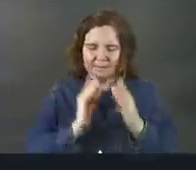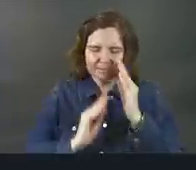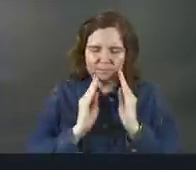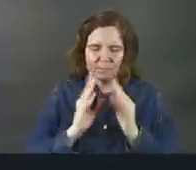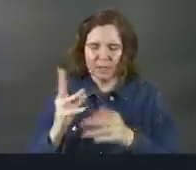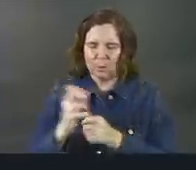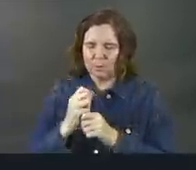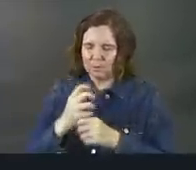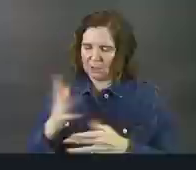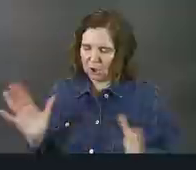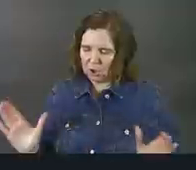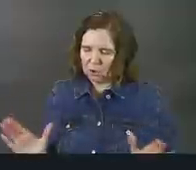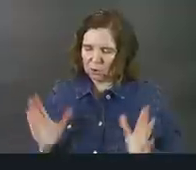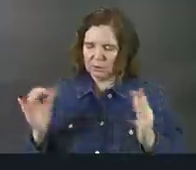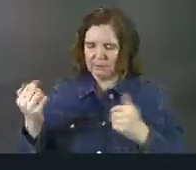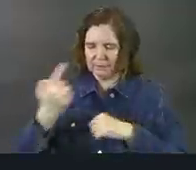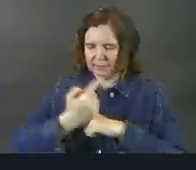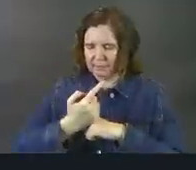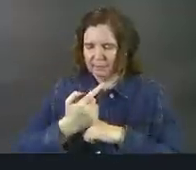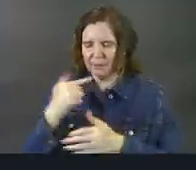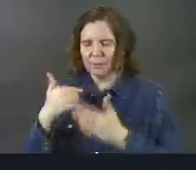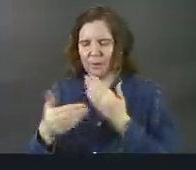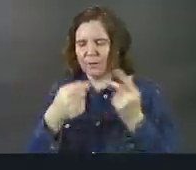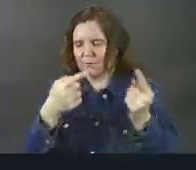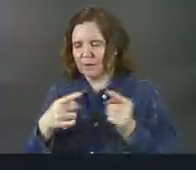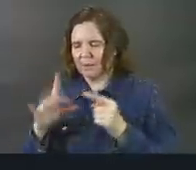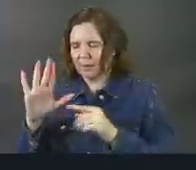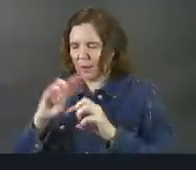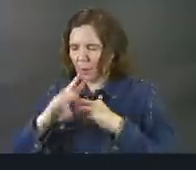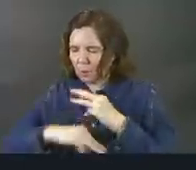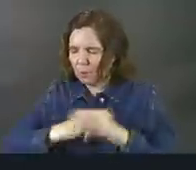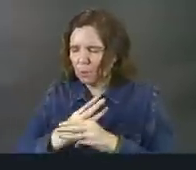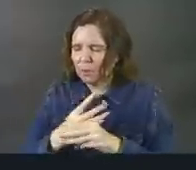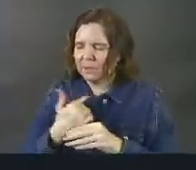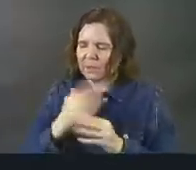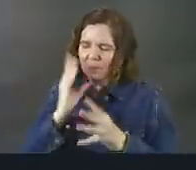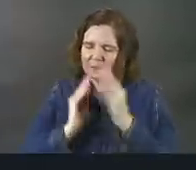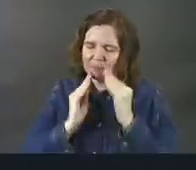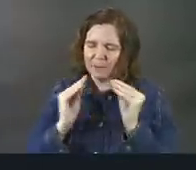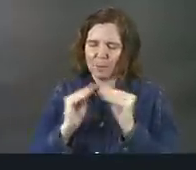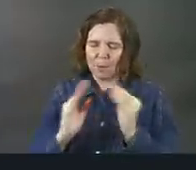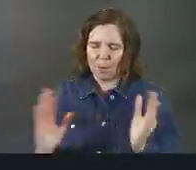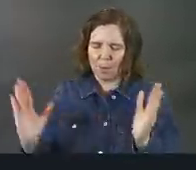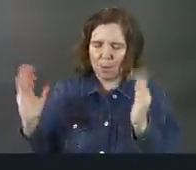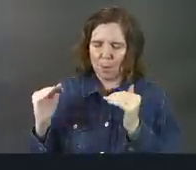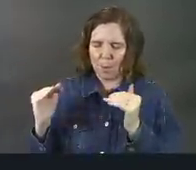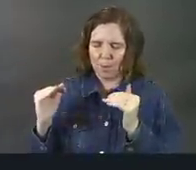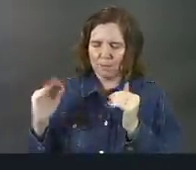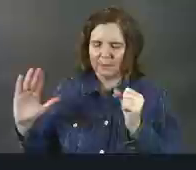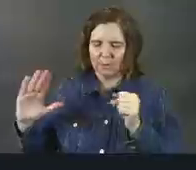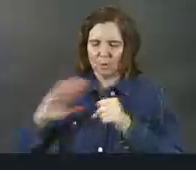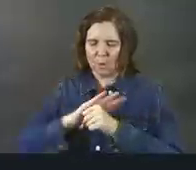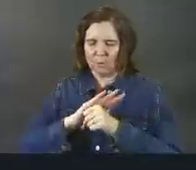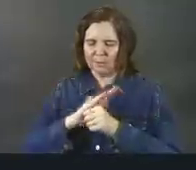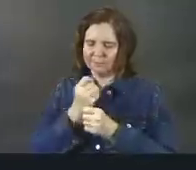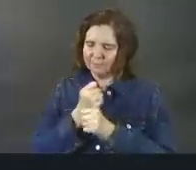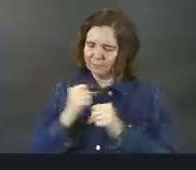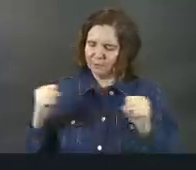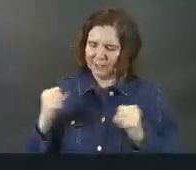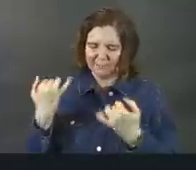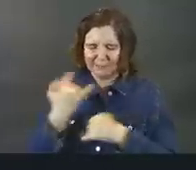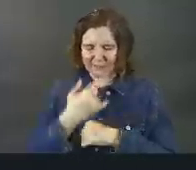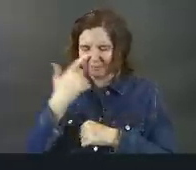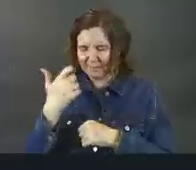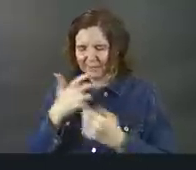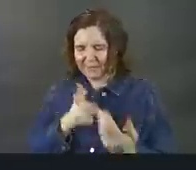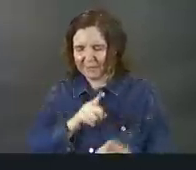would receive encouragement today. God, that whatever's happening in their world, God, that they would experience more hope and wholeness and freedom today,